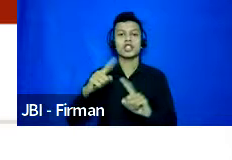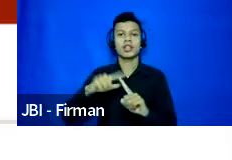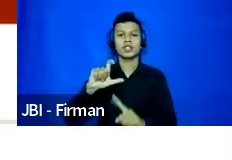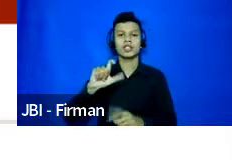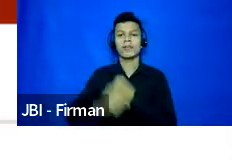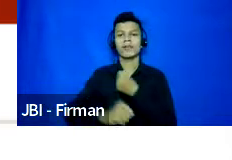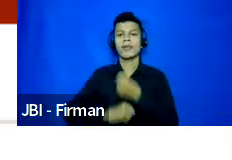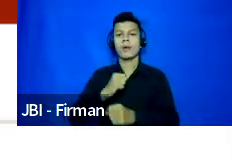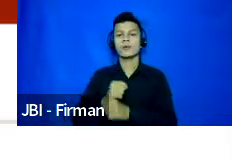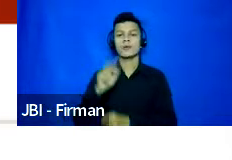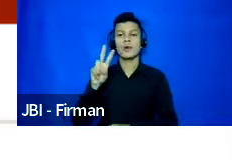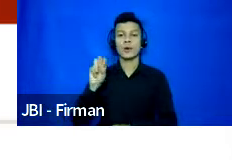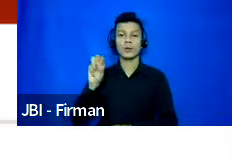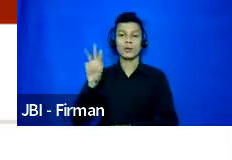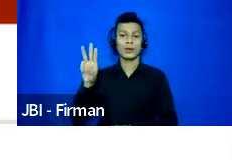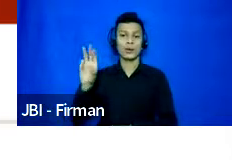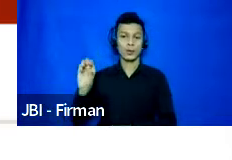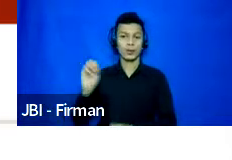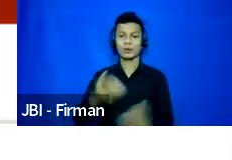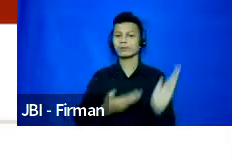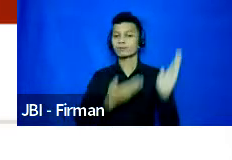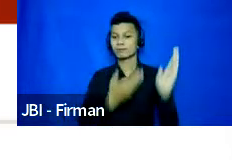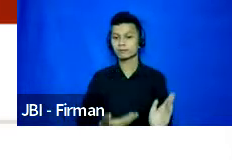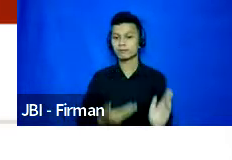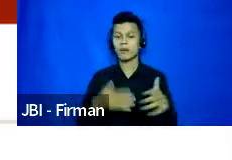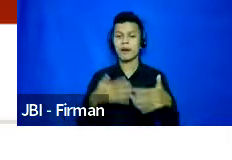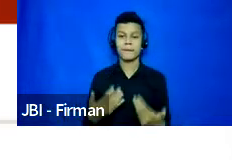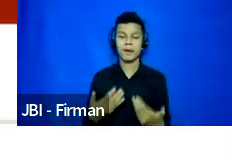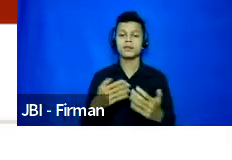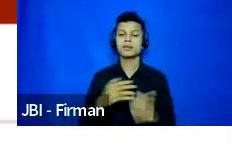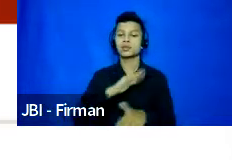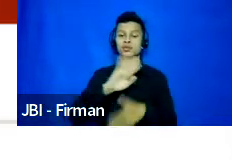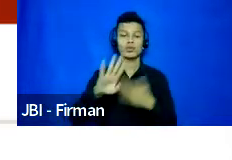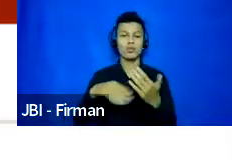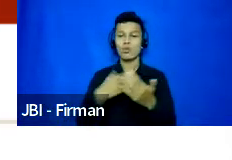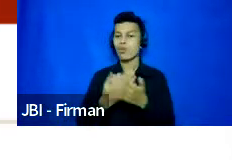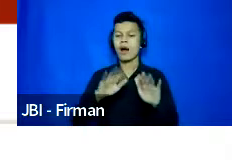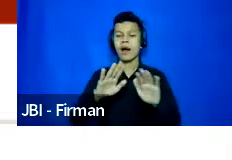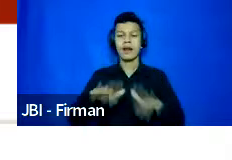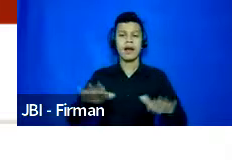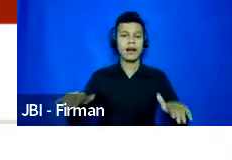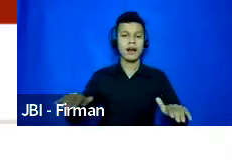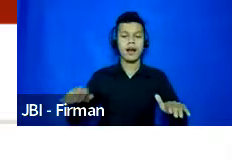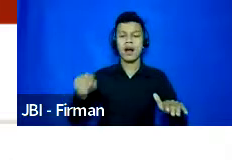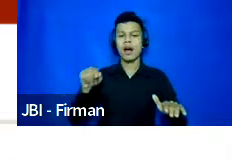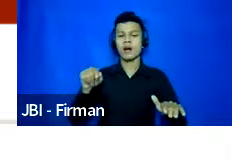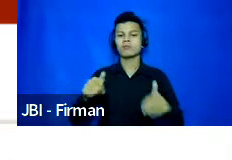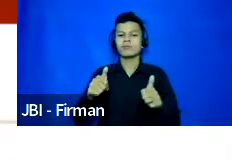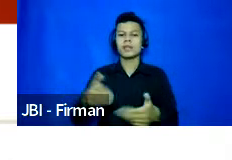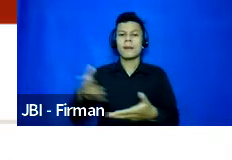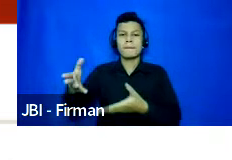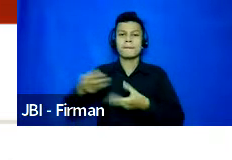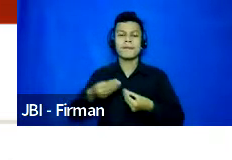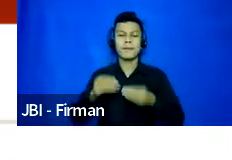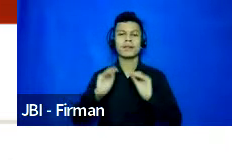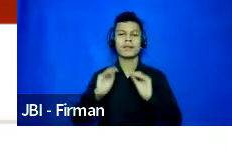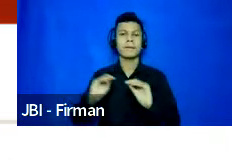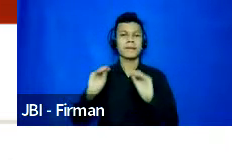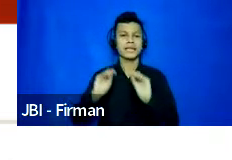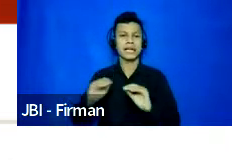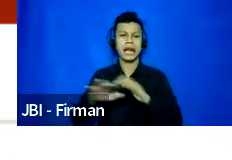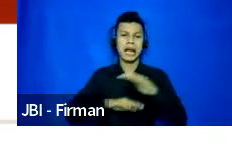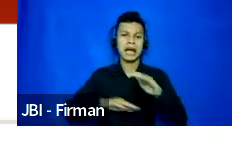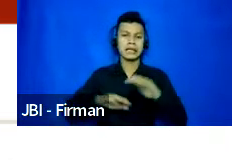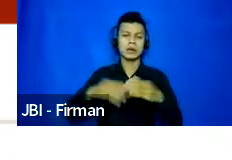this slide, our ambition is for all children learn from quality basic education. And to do this,